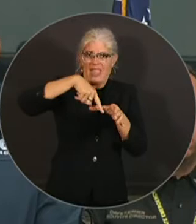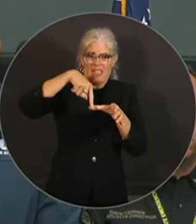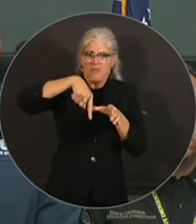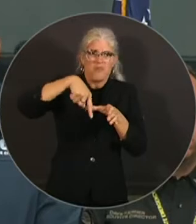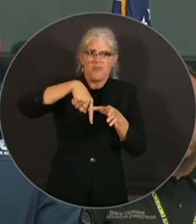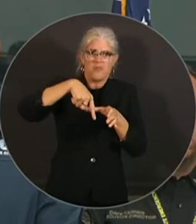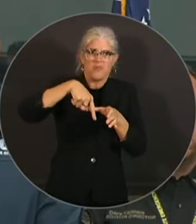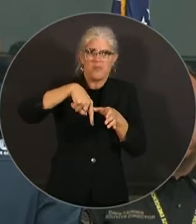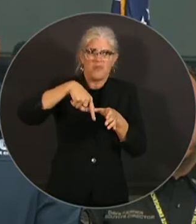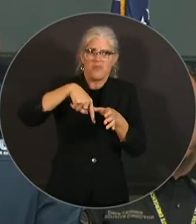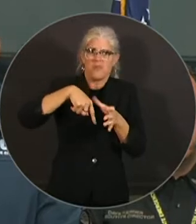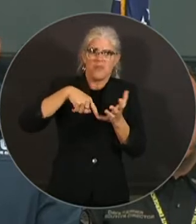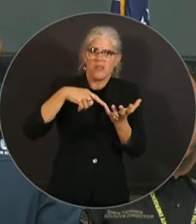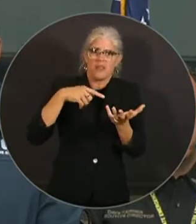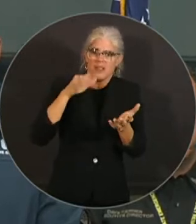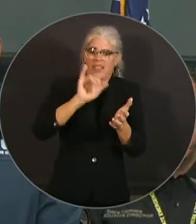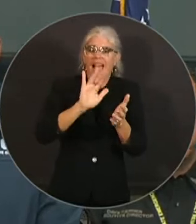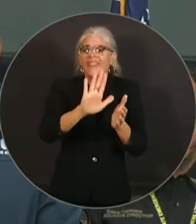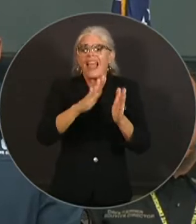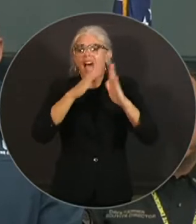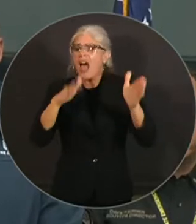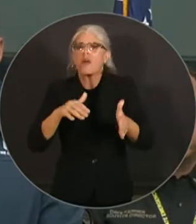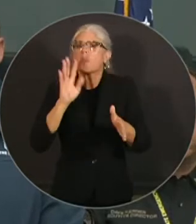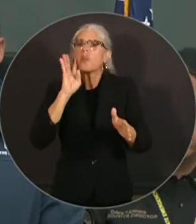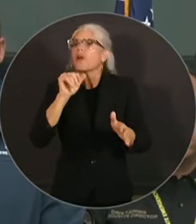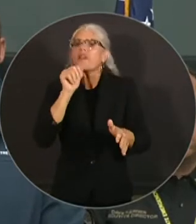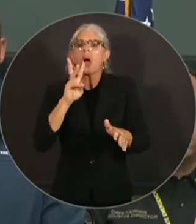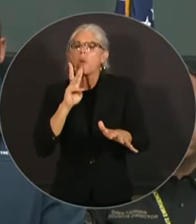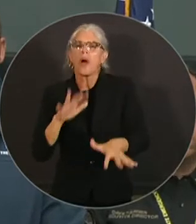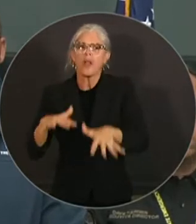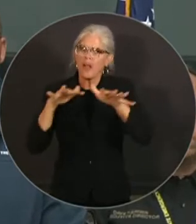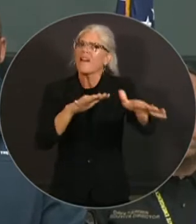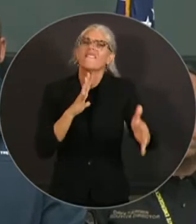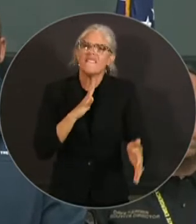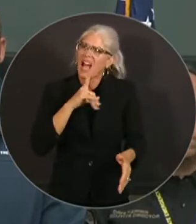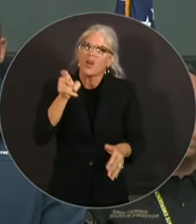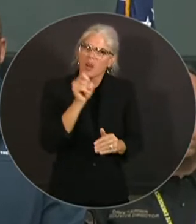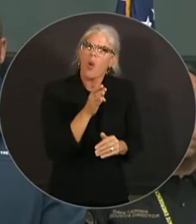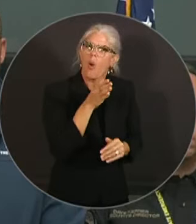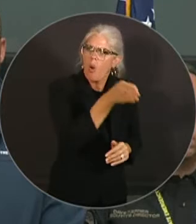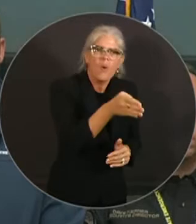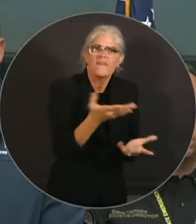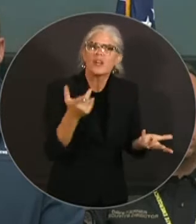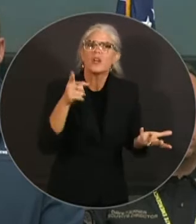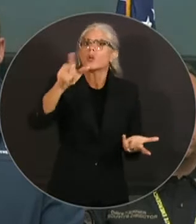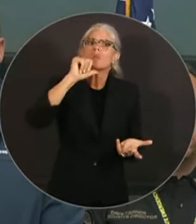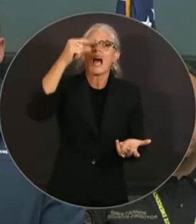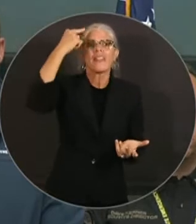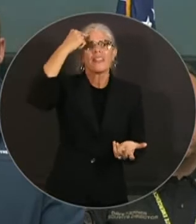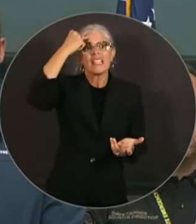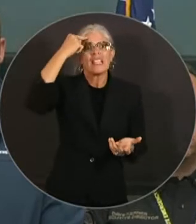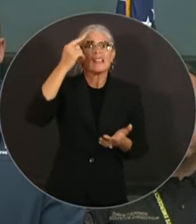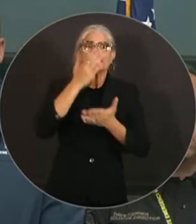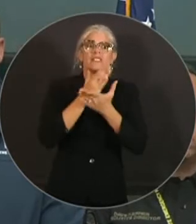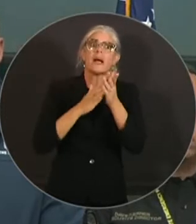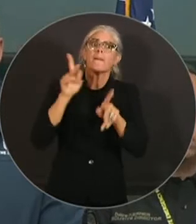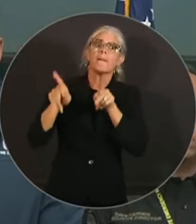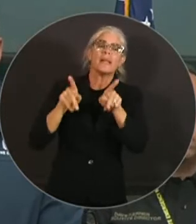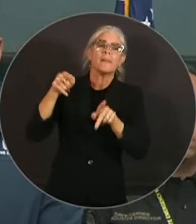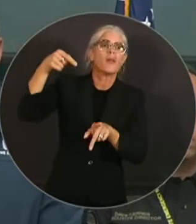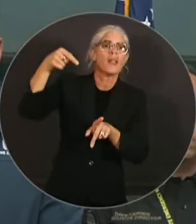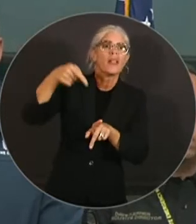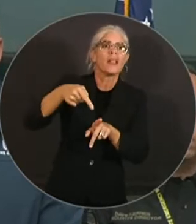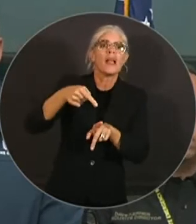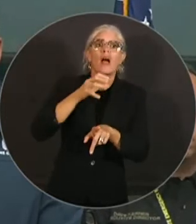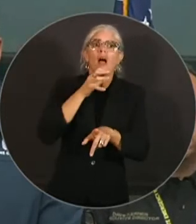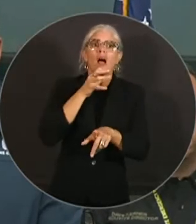storm surge. Those are all viable options. And so don't think, because there's some people that especially some of the elderly. They're like,